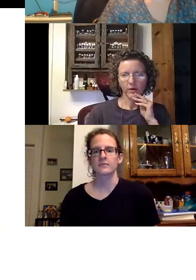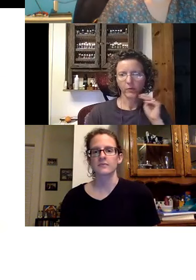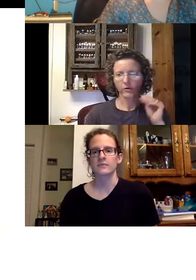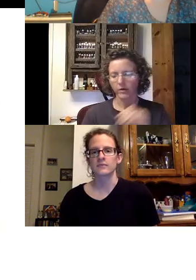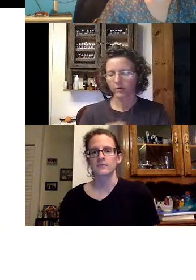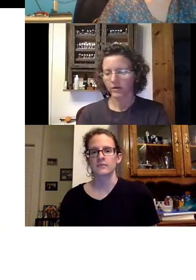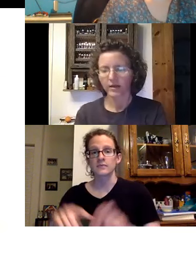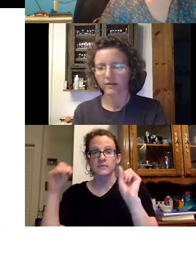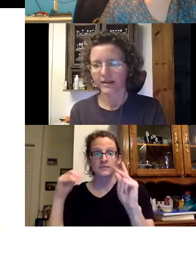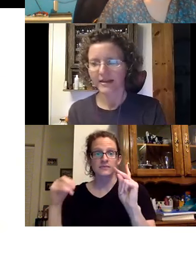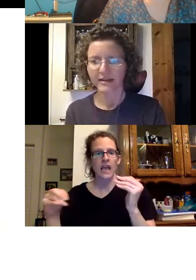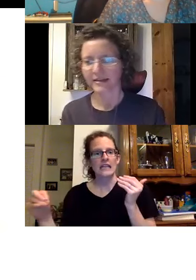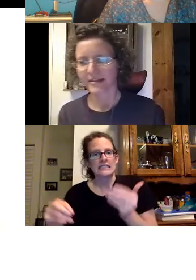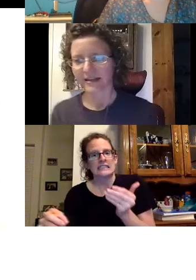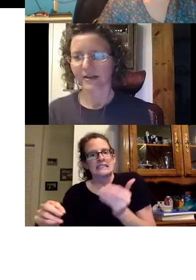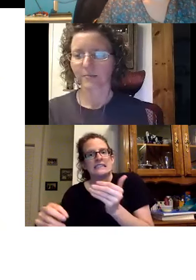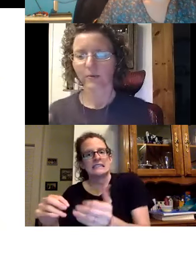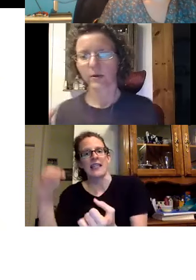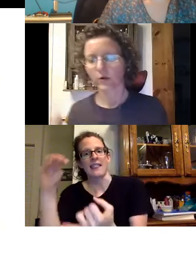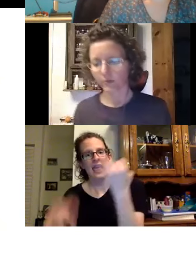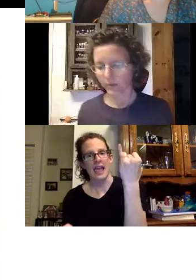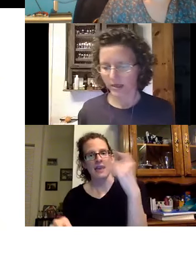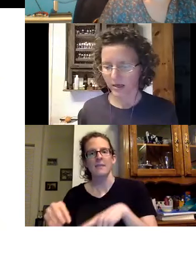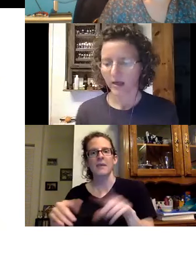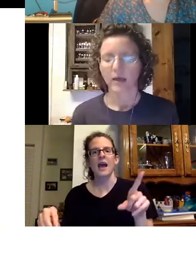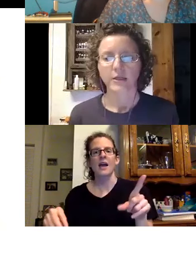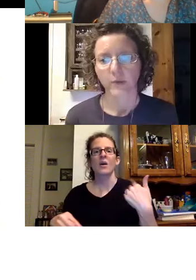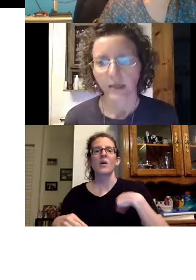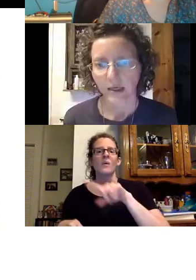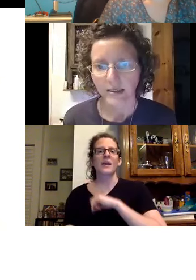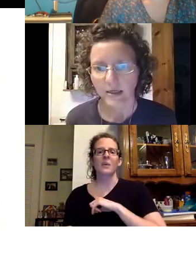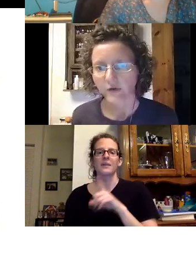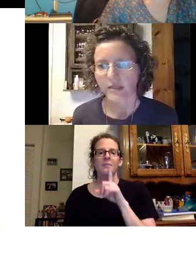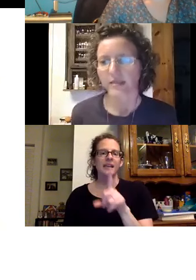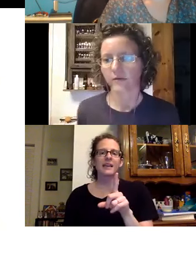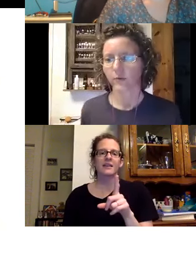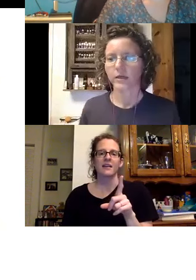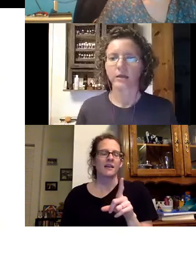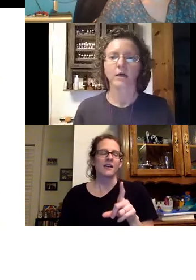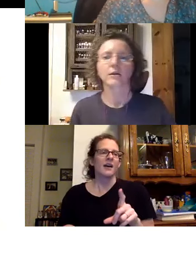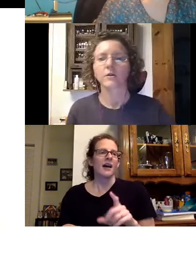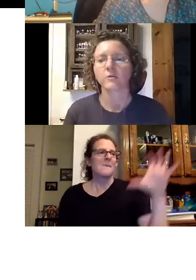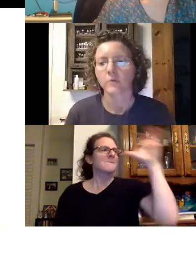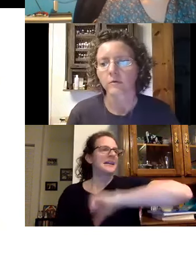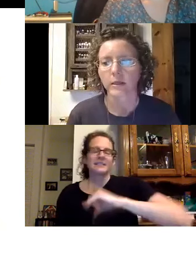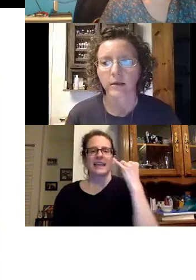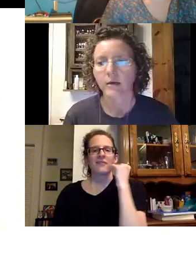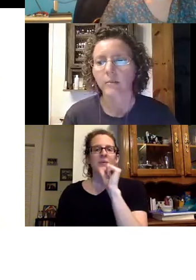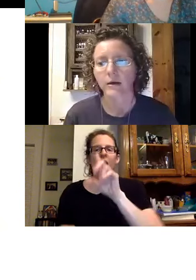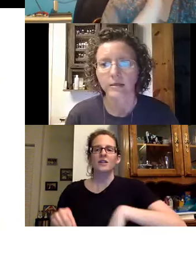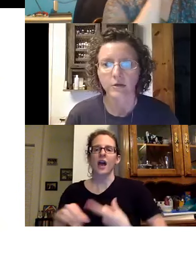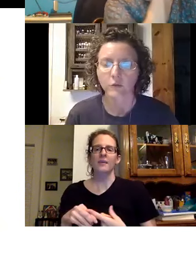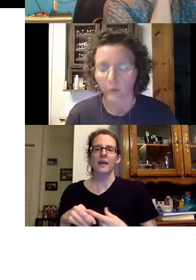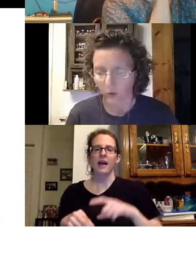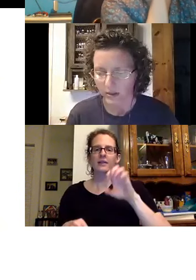All right, we are nearing the end, but we would be doing a disservice if we did not talk to you real quickly